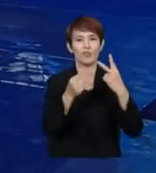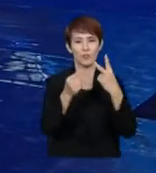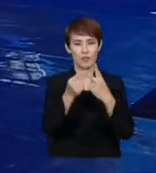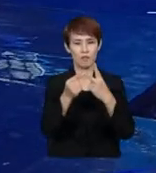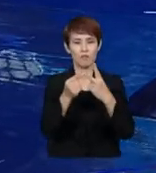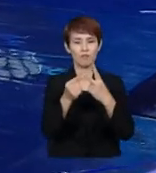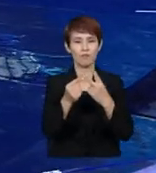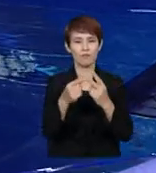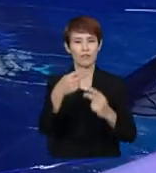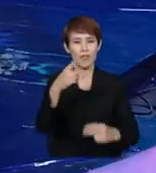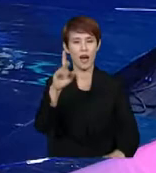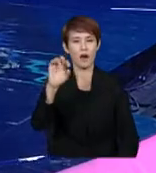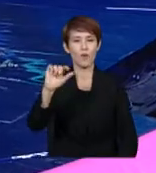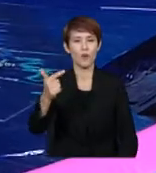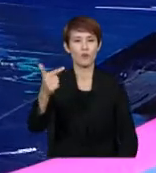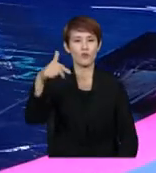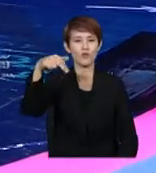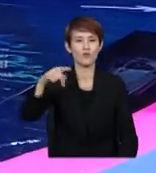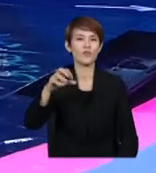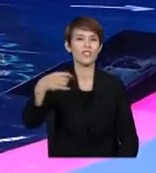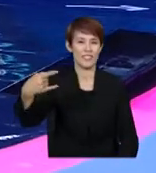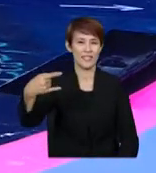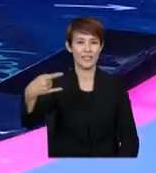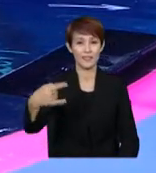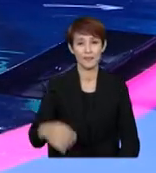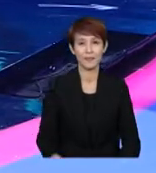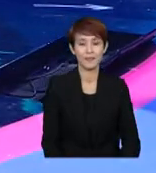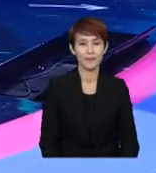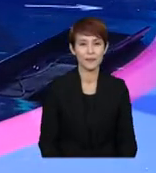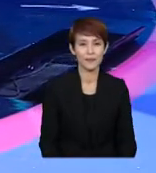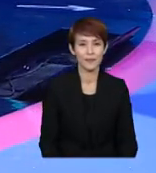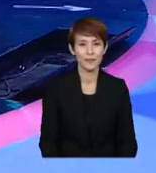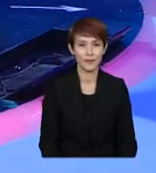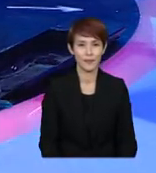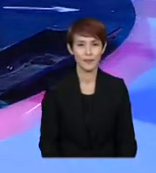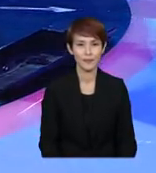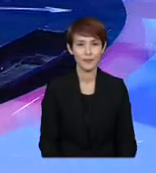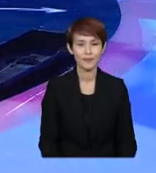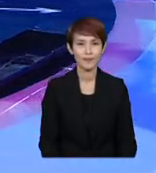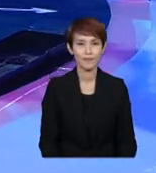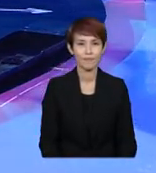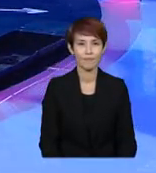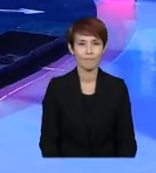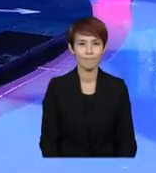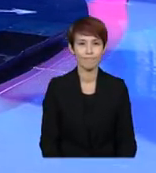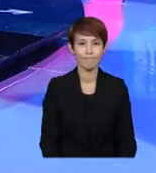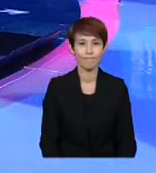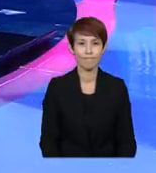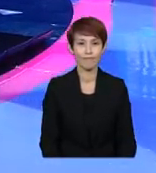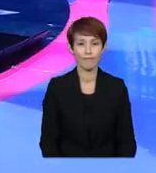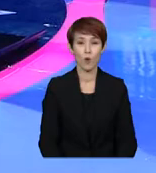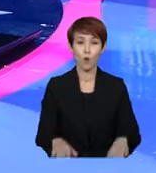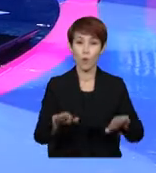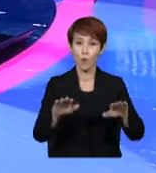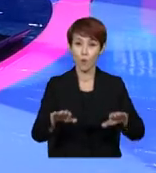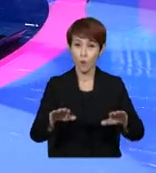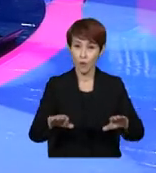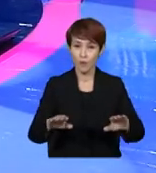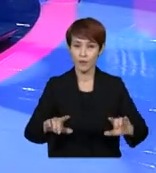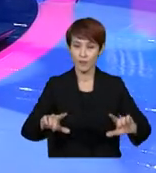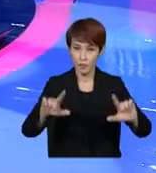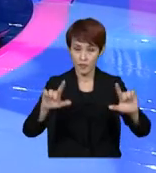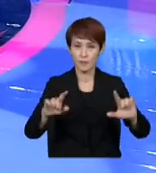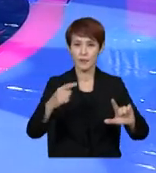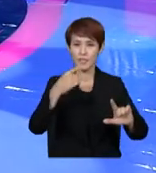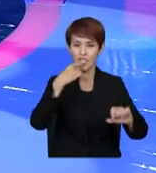Contrary to those who constantly lament that the problem for our democracies today is too much conflict, too